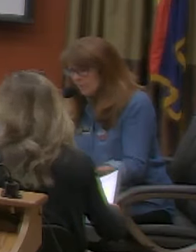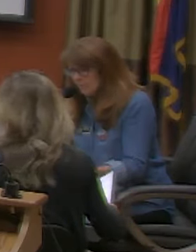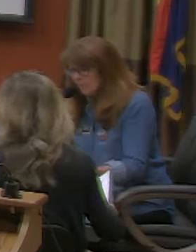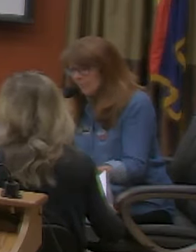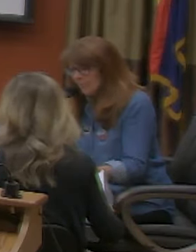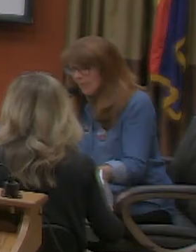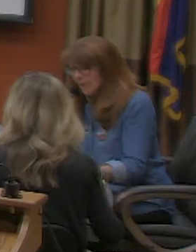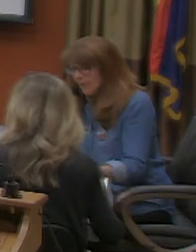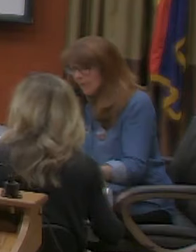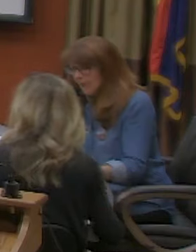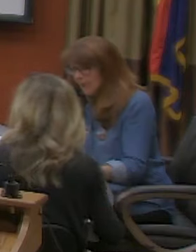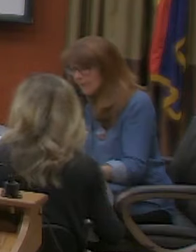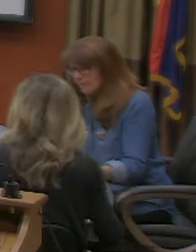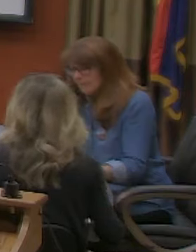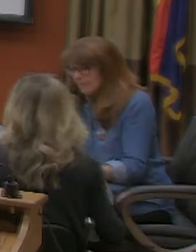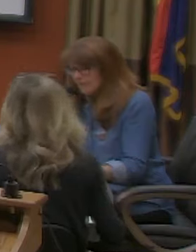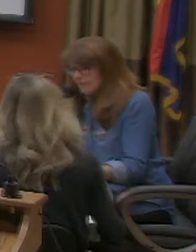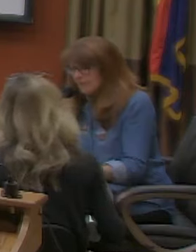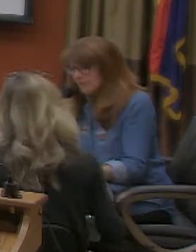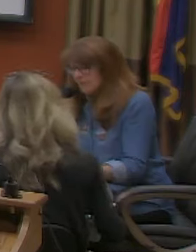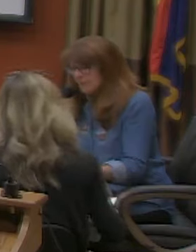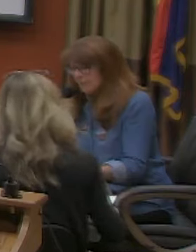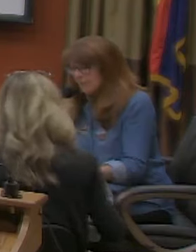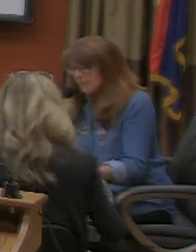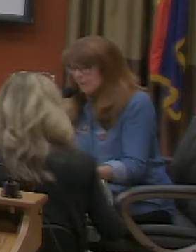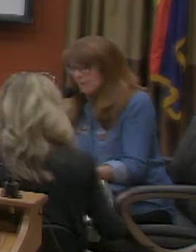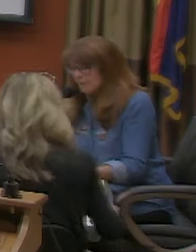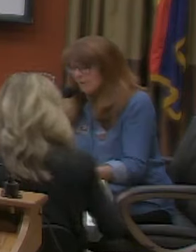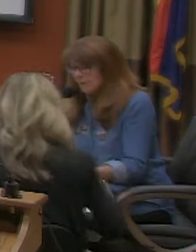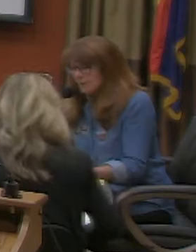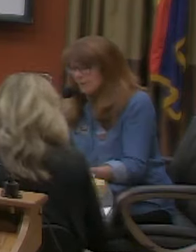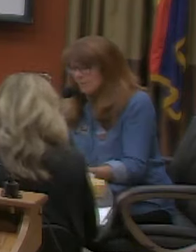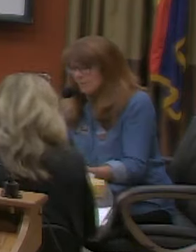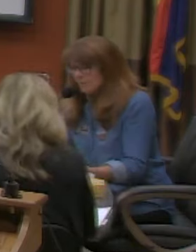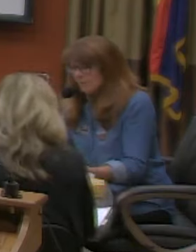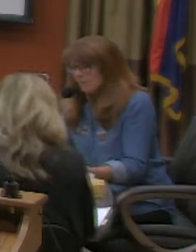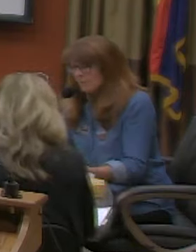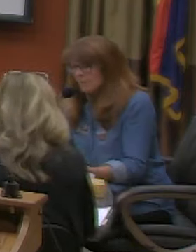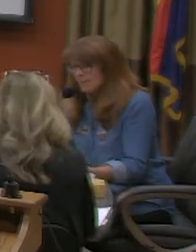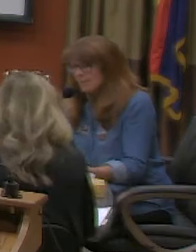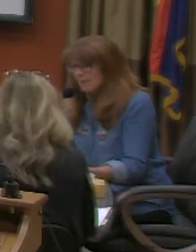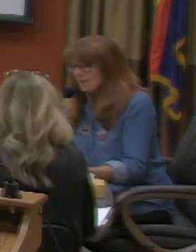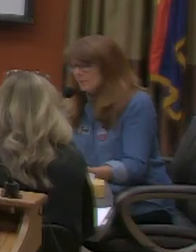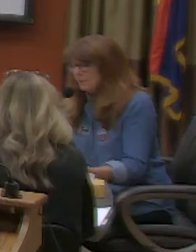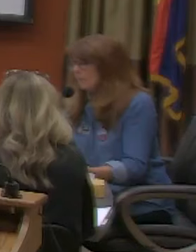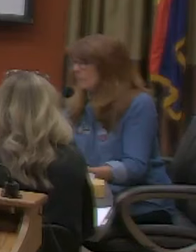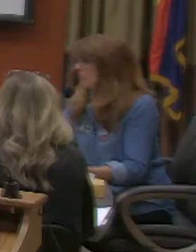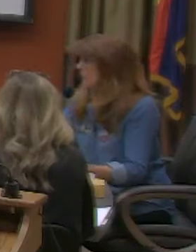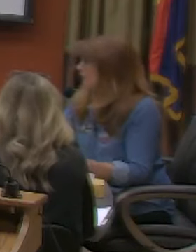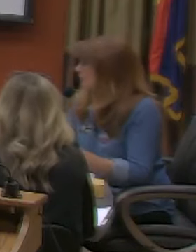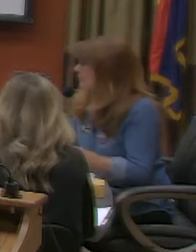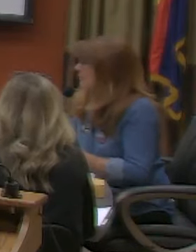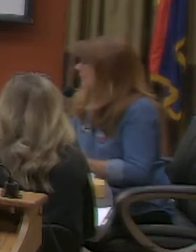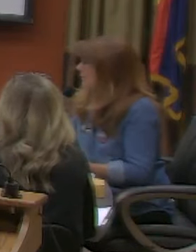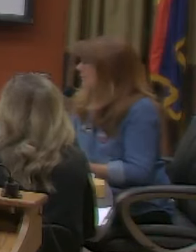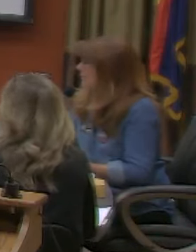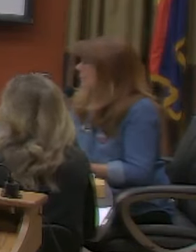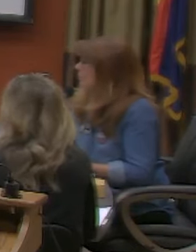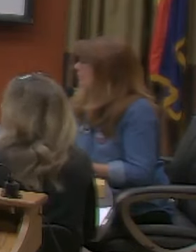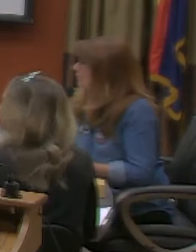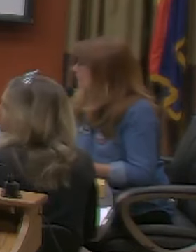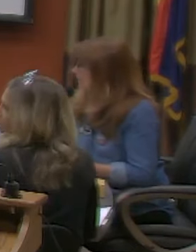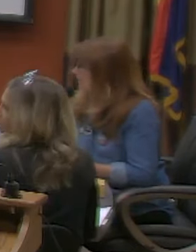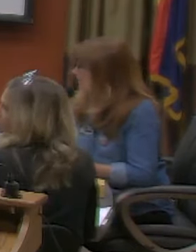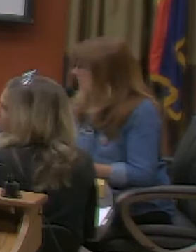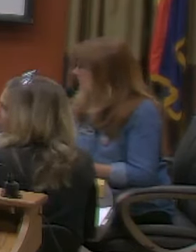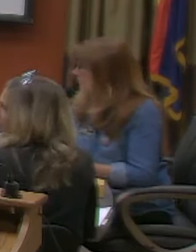Uraro. It's for 7L. I feel that in all due fairness, that we hear from her again as an elected official.